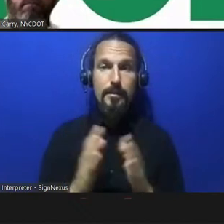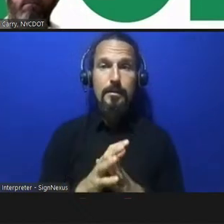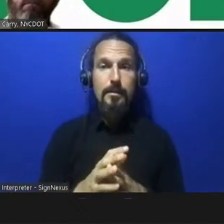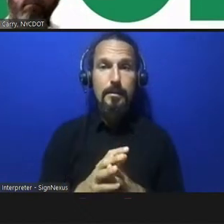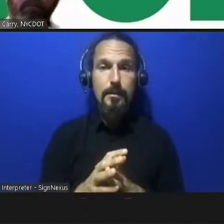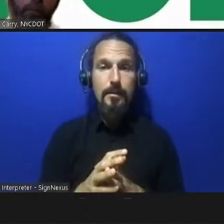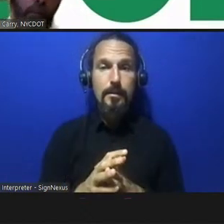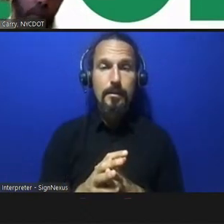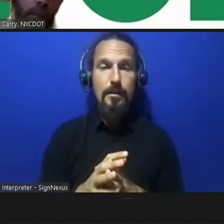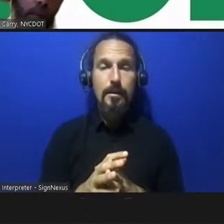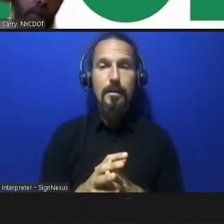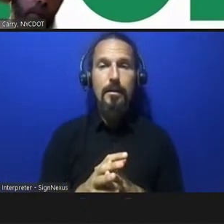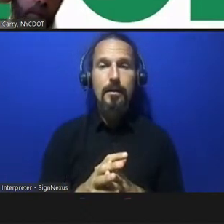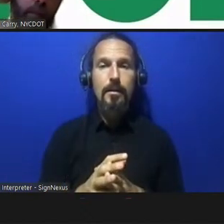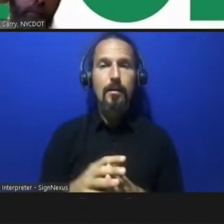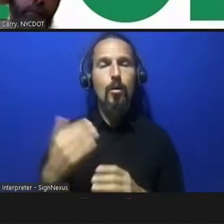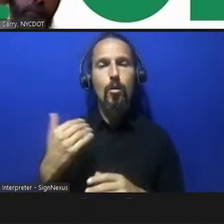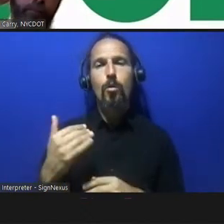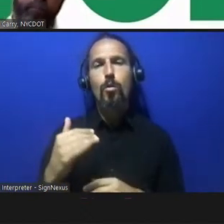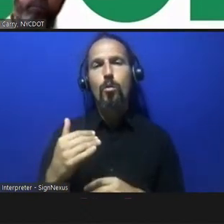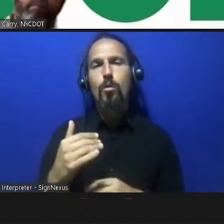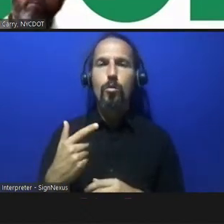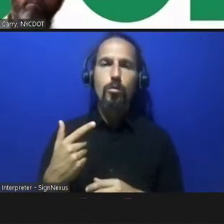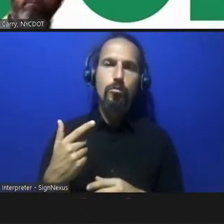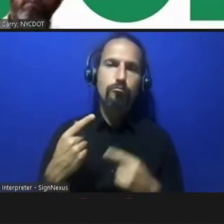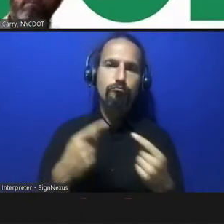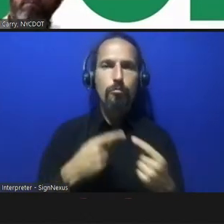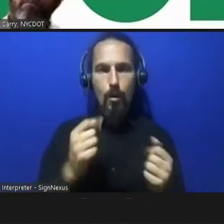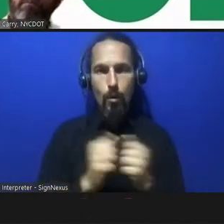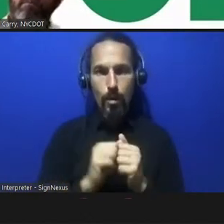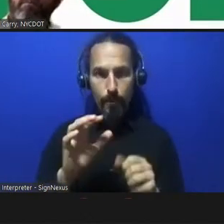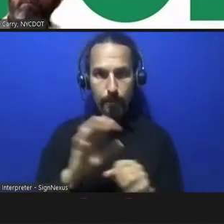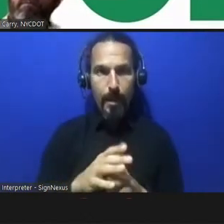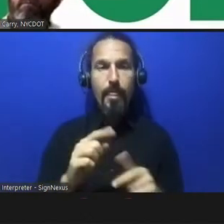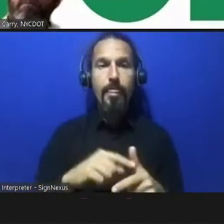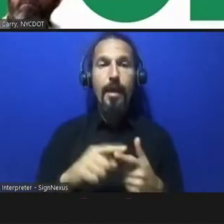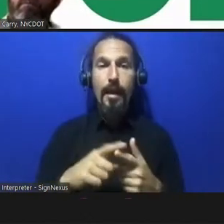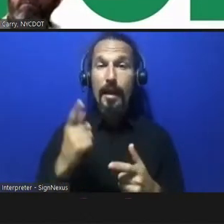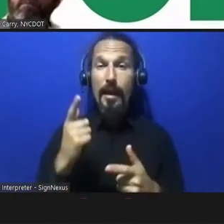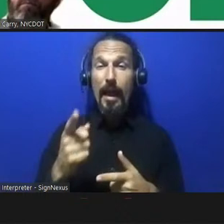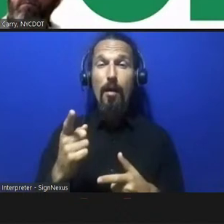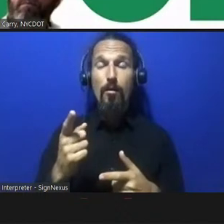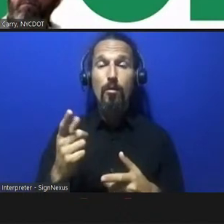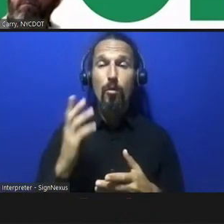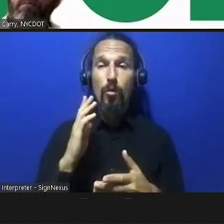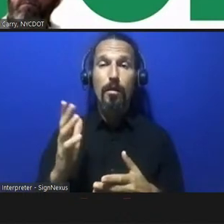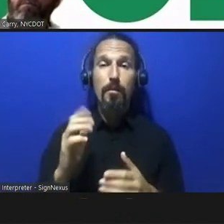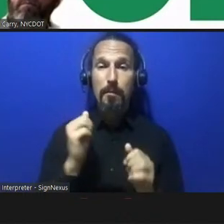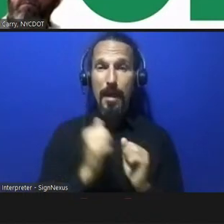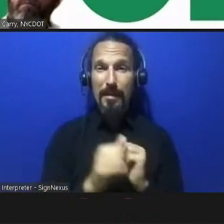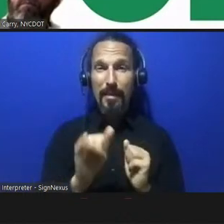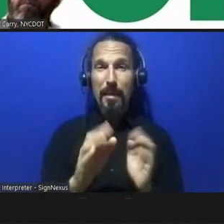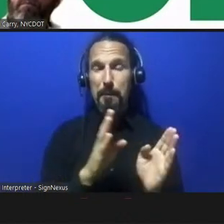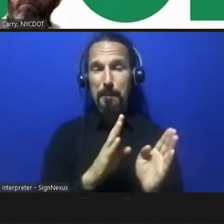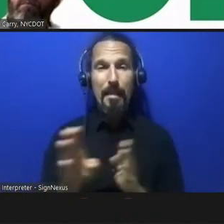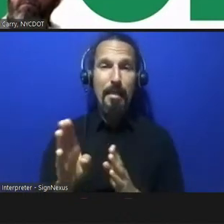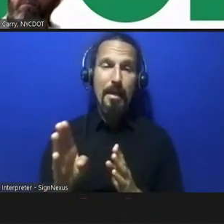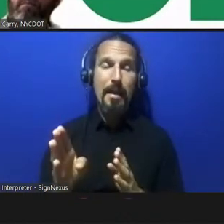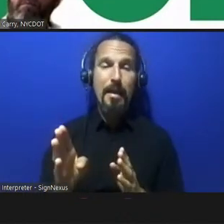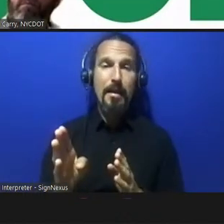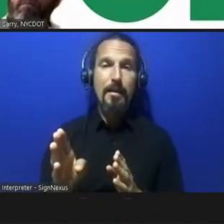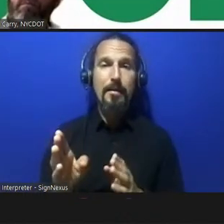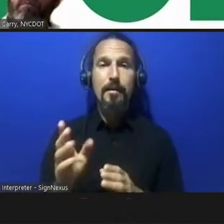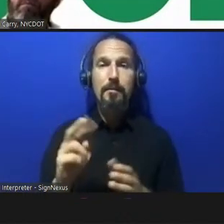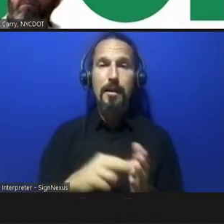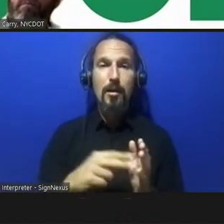being hammered by the pandemic and now you guys are gonna introduce this plan that's going to take